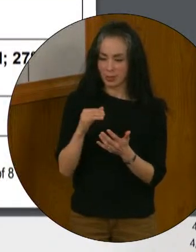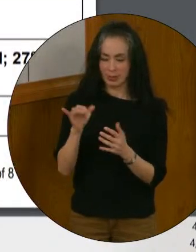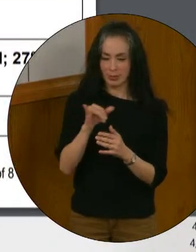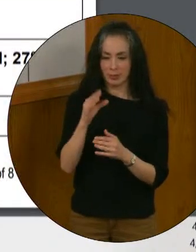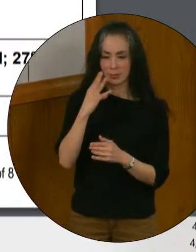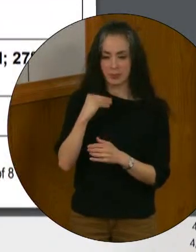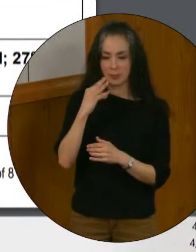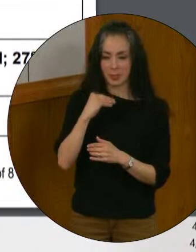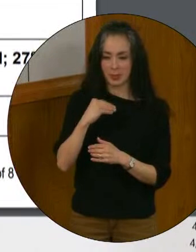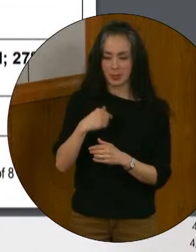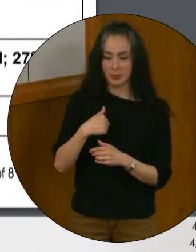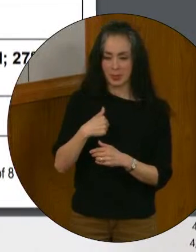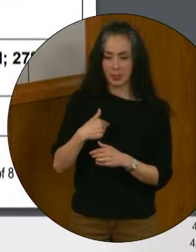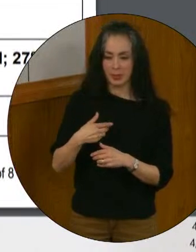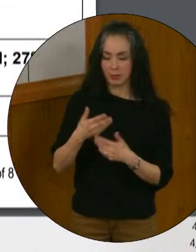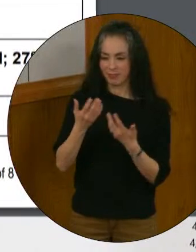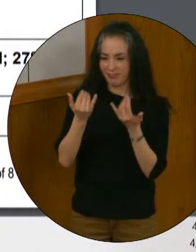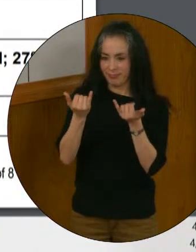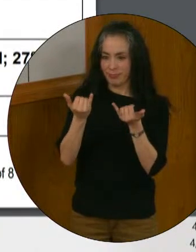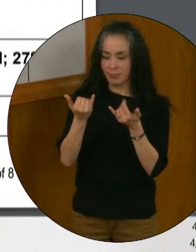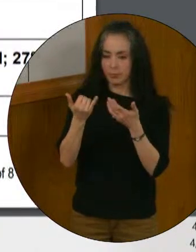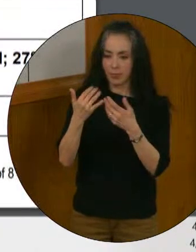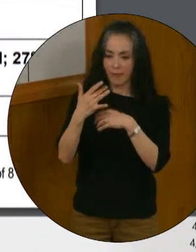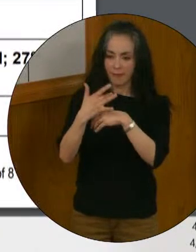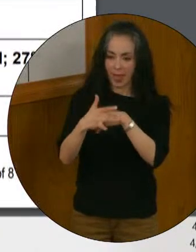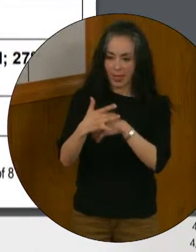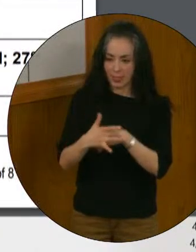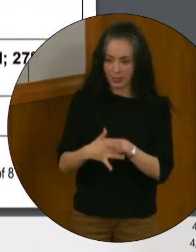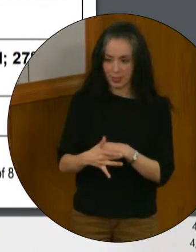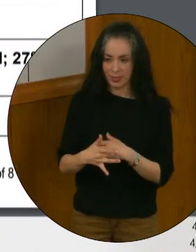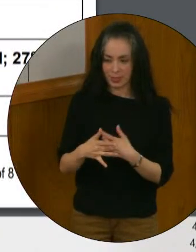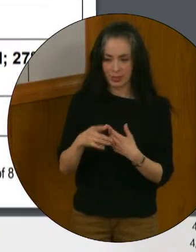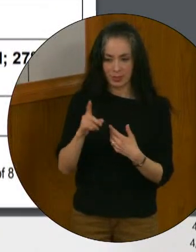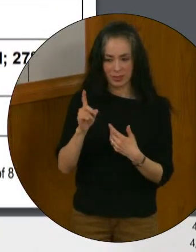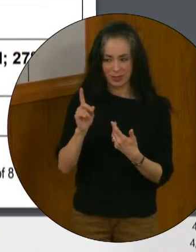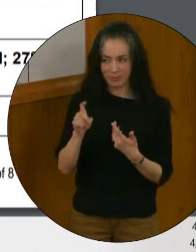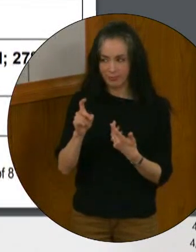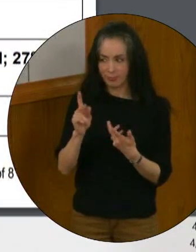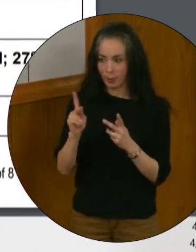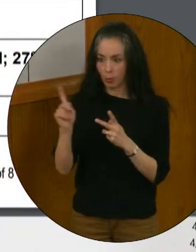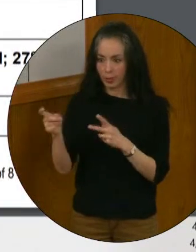have current vacancies, right, that need to be filled.